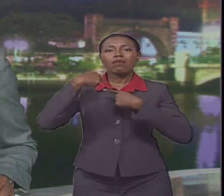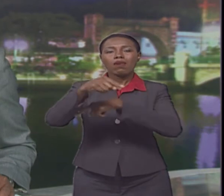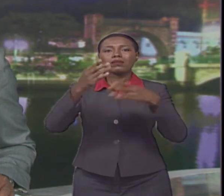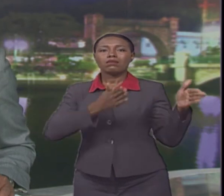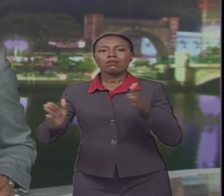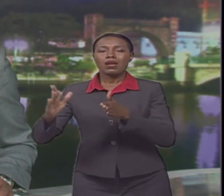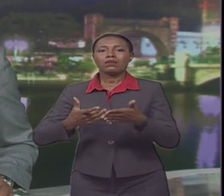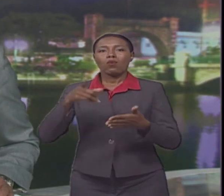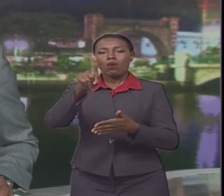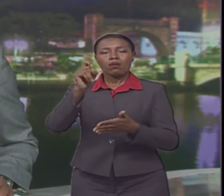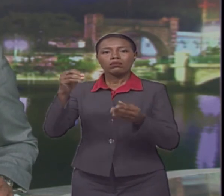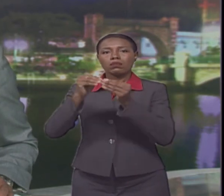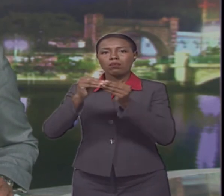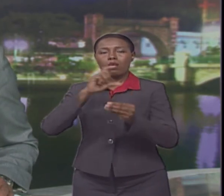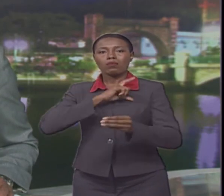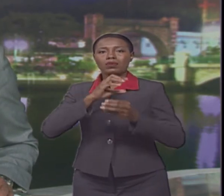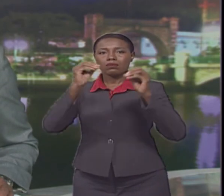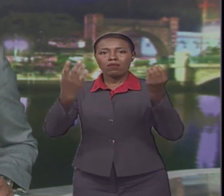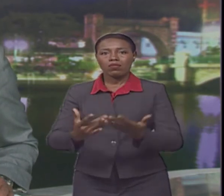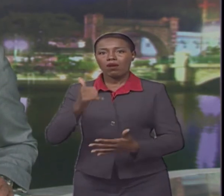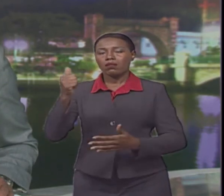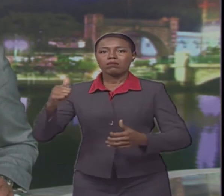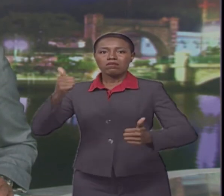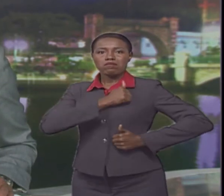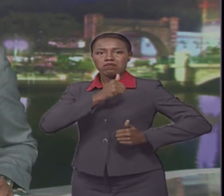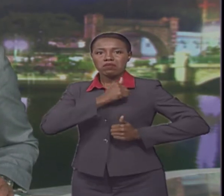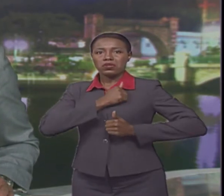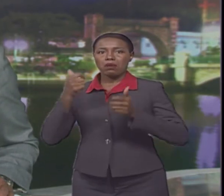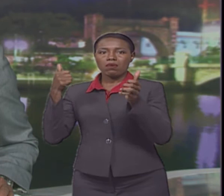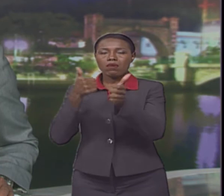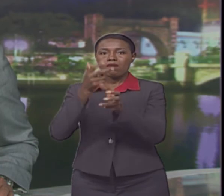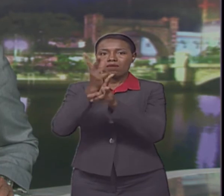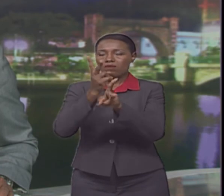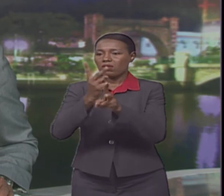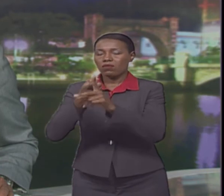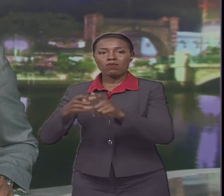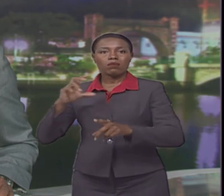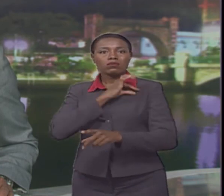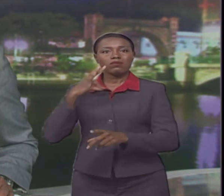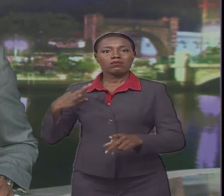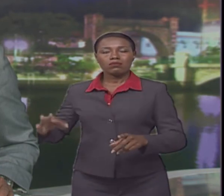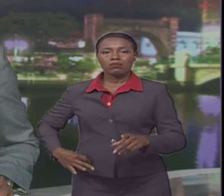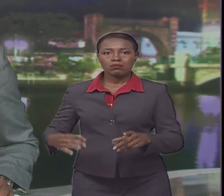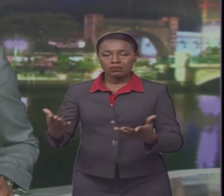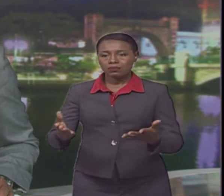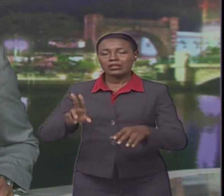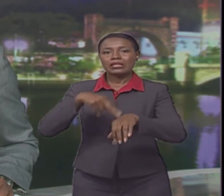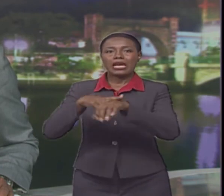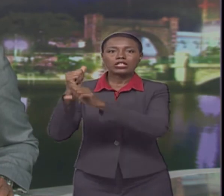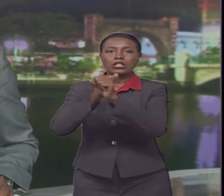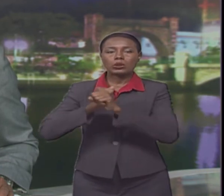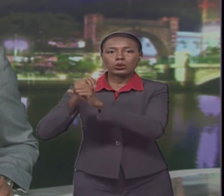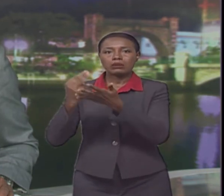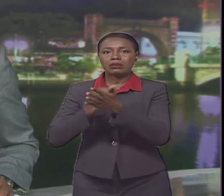100 more police officers and receiving a number of military vehicles from China. National Security Minister Rayburn Blackmore said that the time